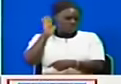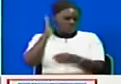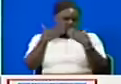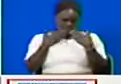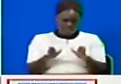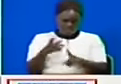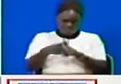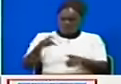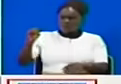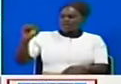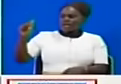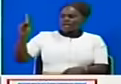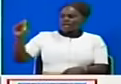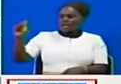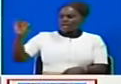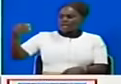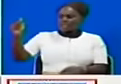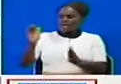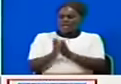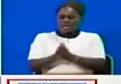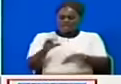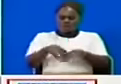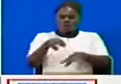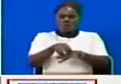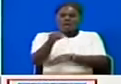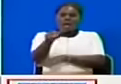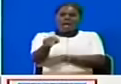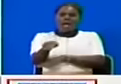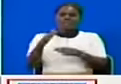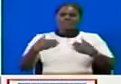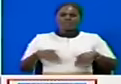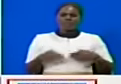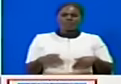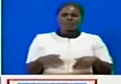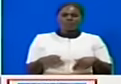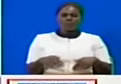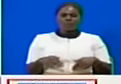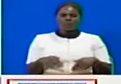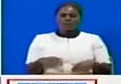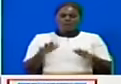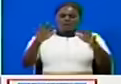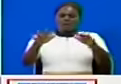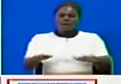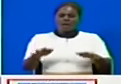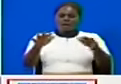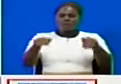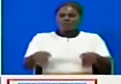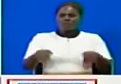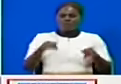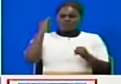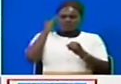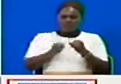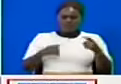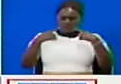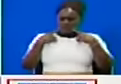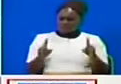Johnson Sakaja and Mike Sonko just urging their supporters and indeed other aspirants to be calm as they wait for the final results. What